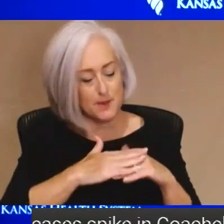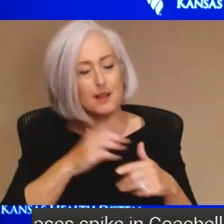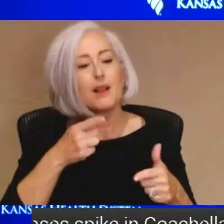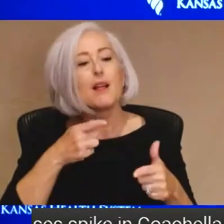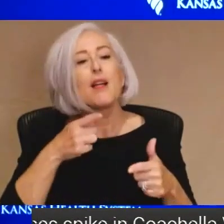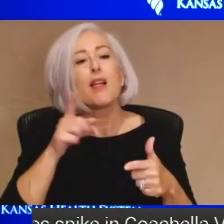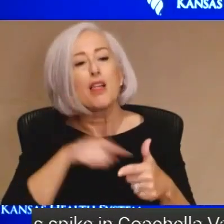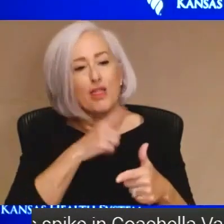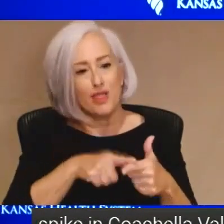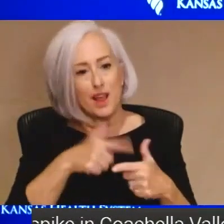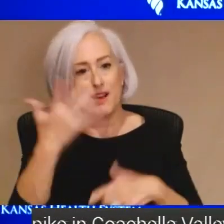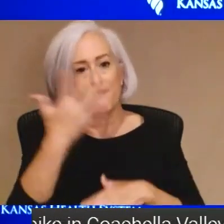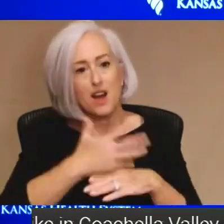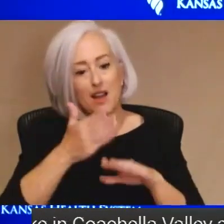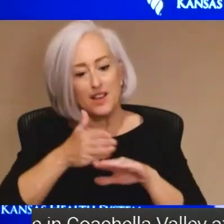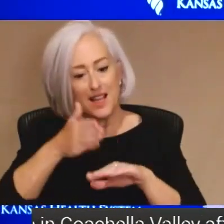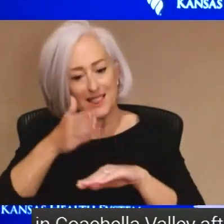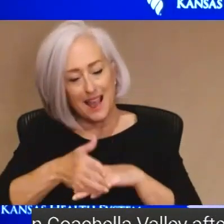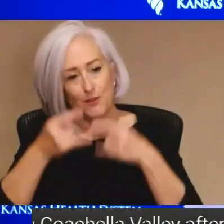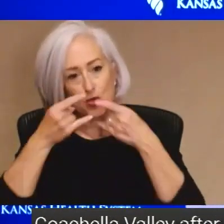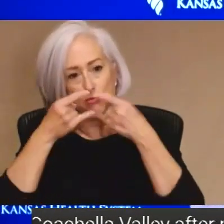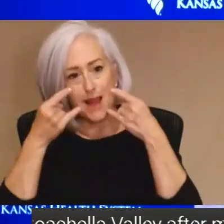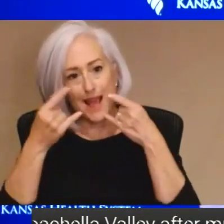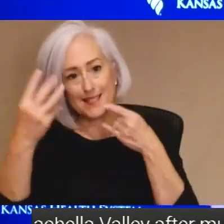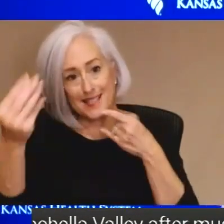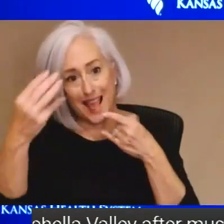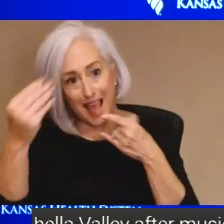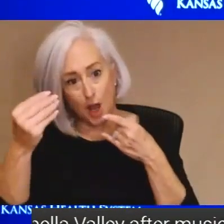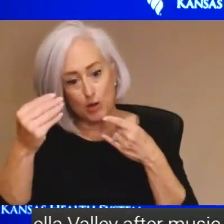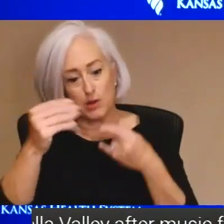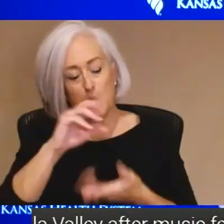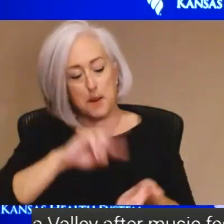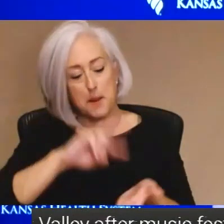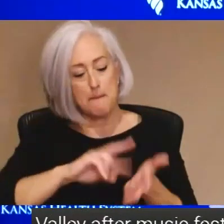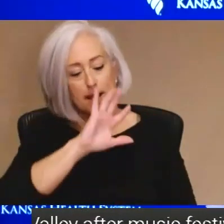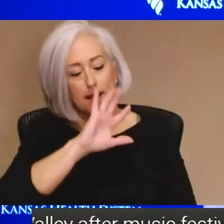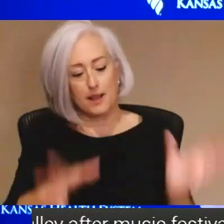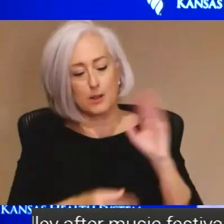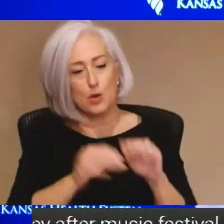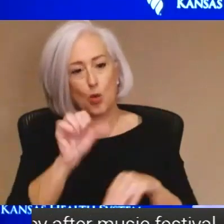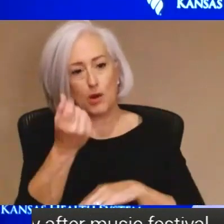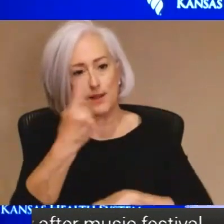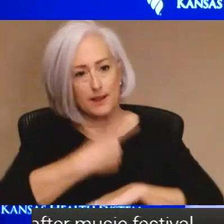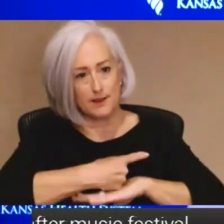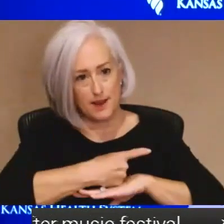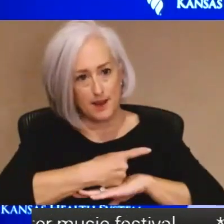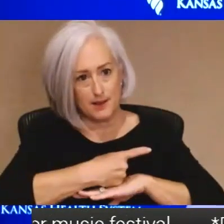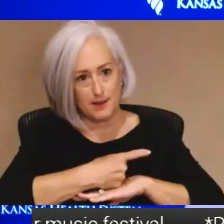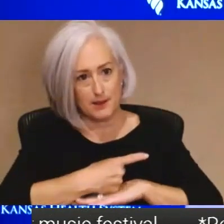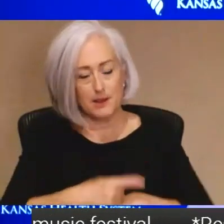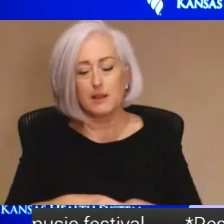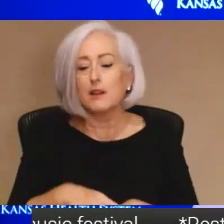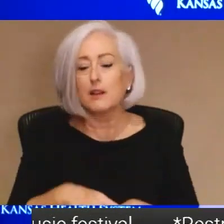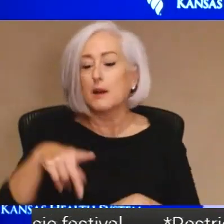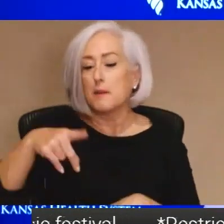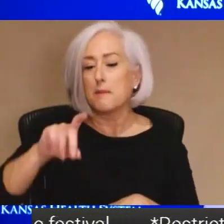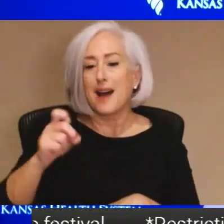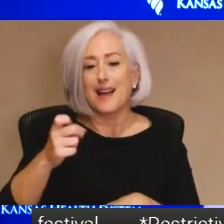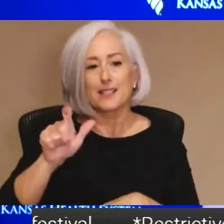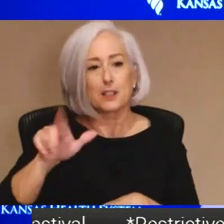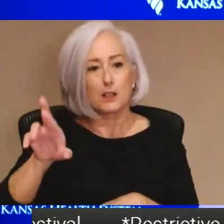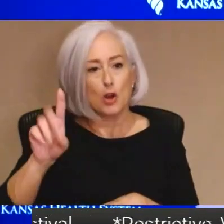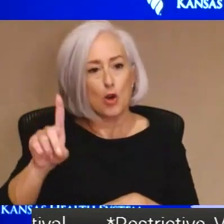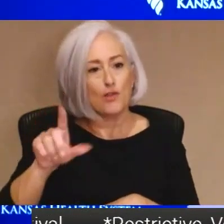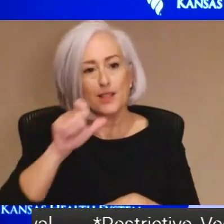5 days for that total of 10 days. So I don't think taking Paxlovid affects the isolation guidance that I'm aware of. What about